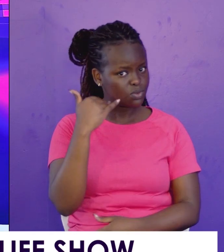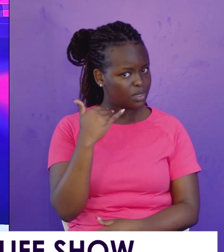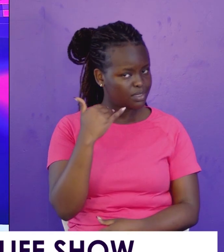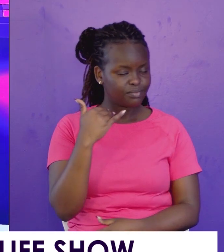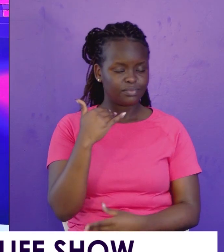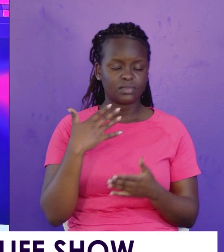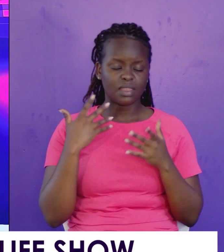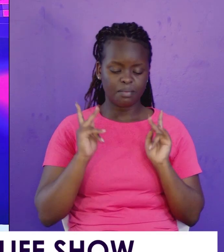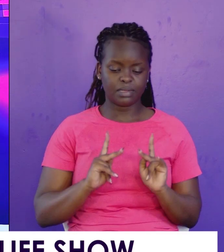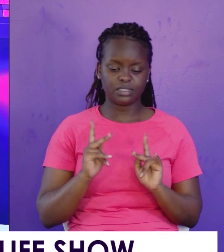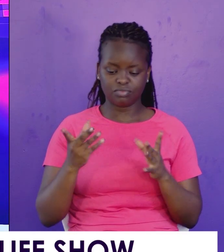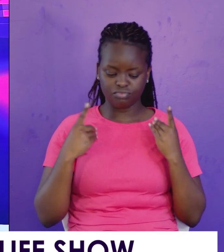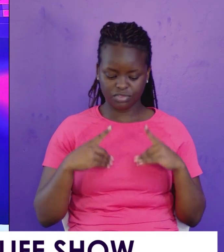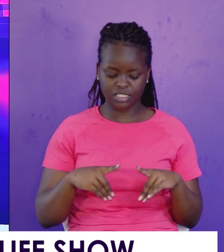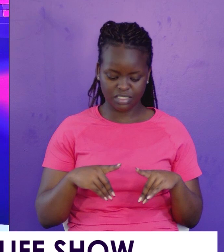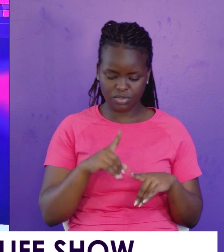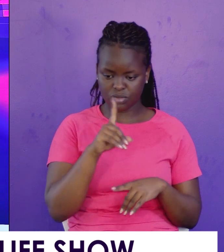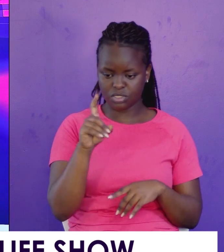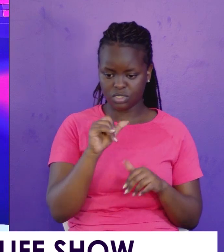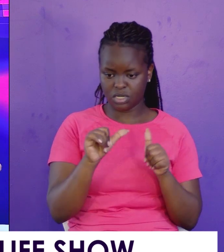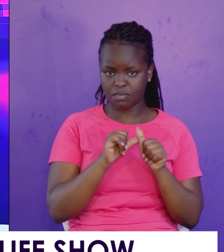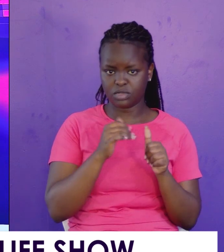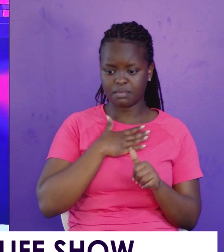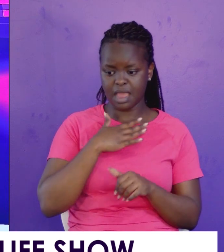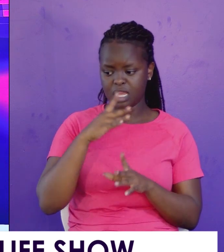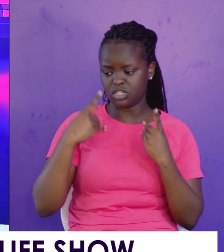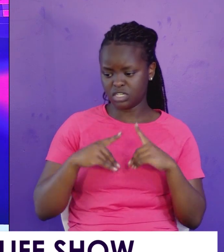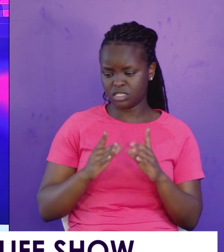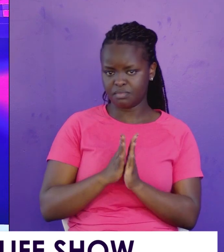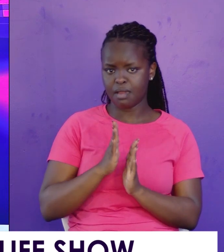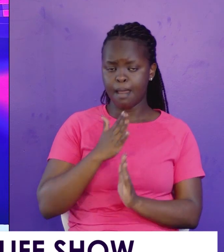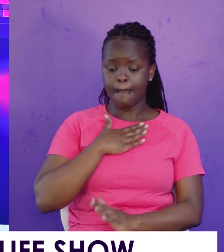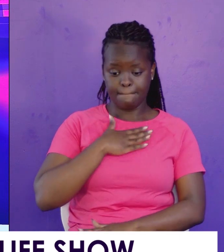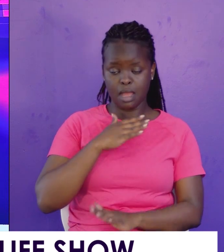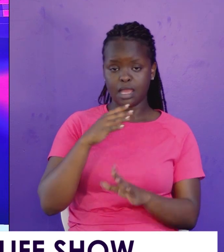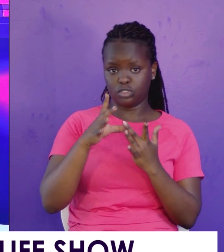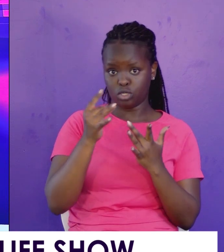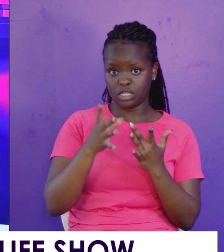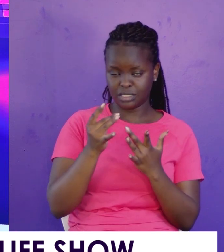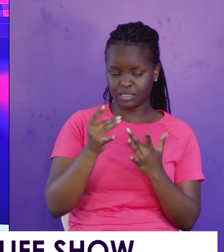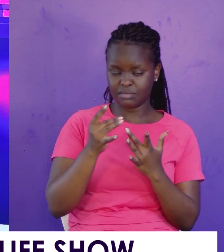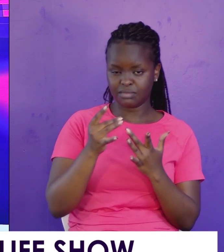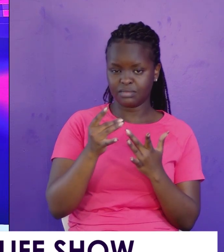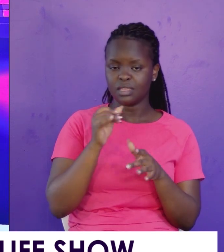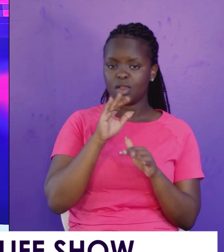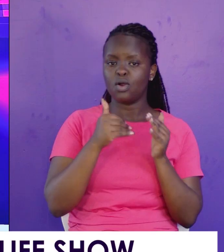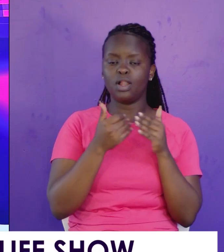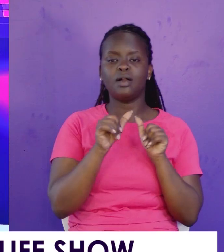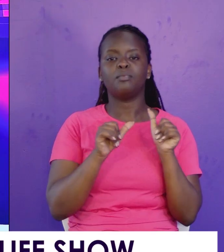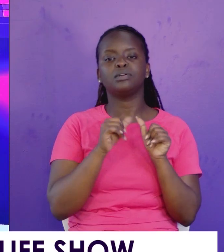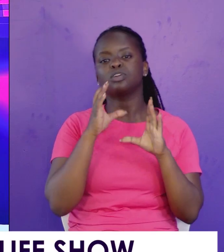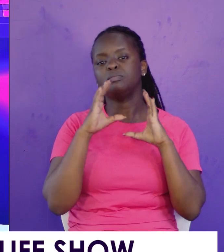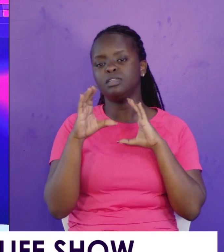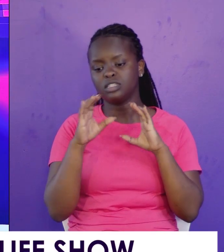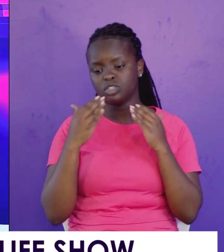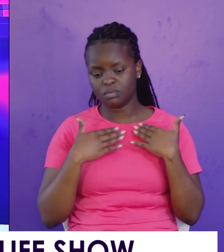may dress the way you've had the question of my dress, my choice, and what have you. Yeah. But it is all about communication. There are people who